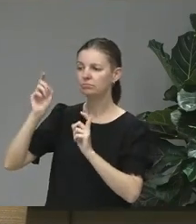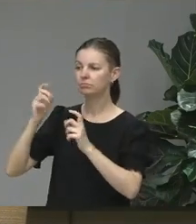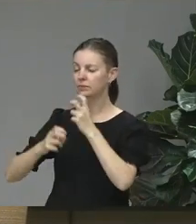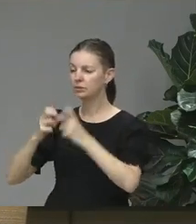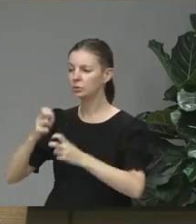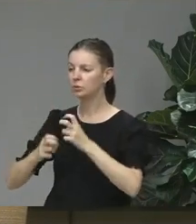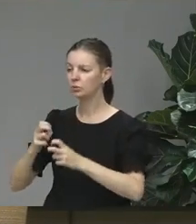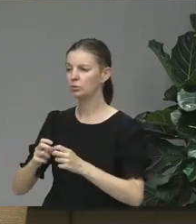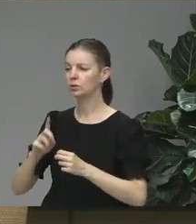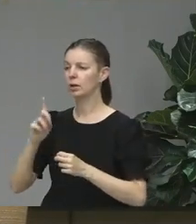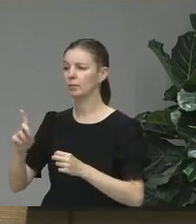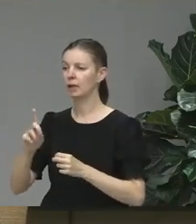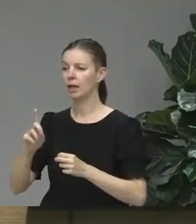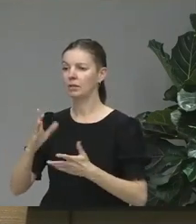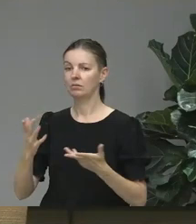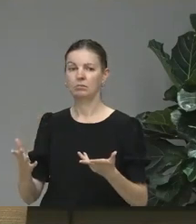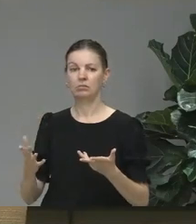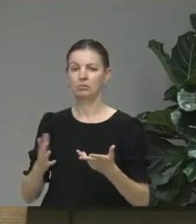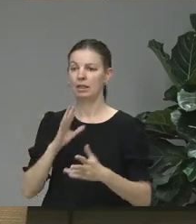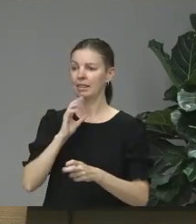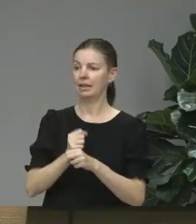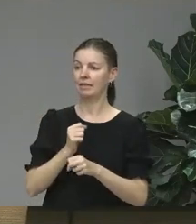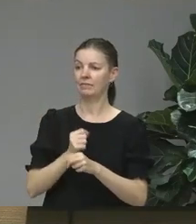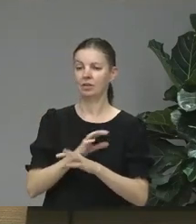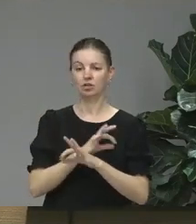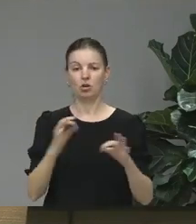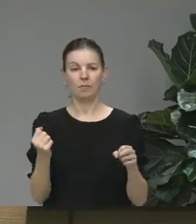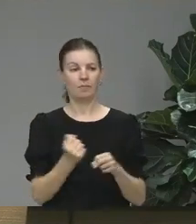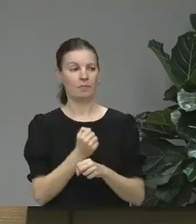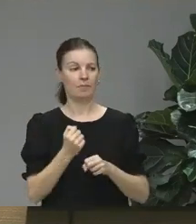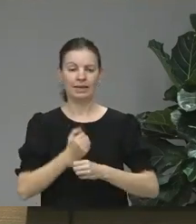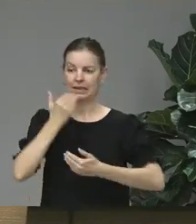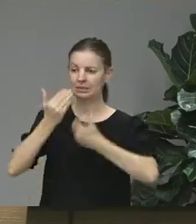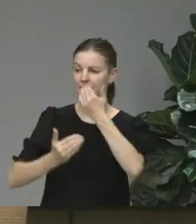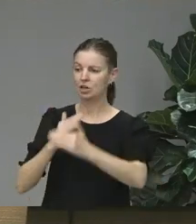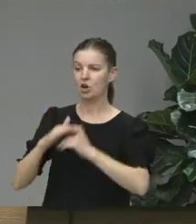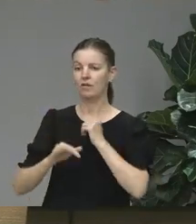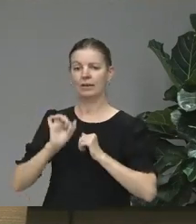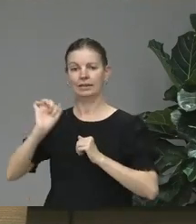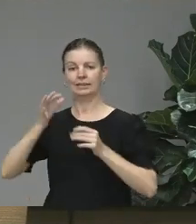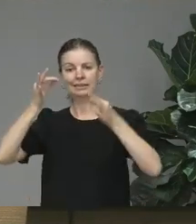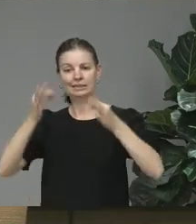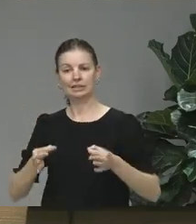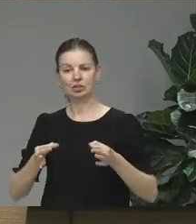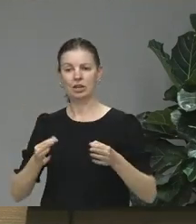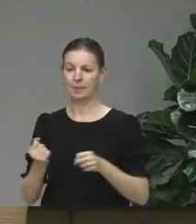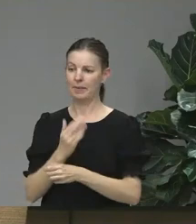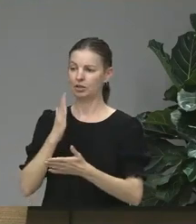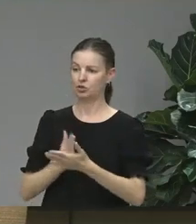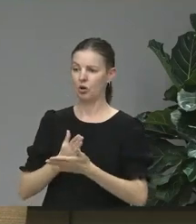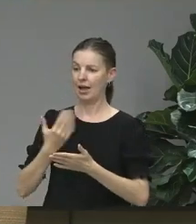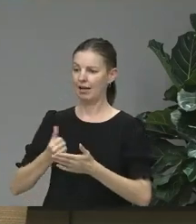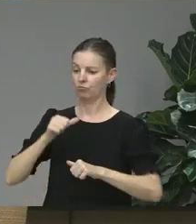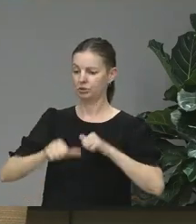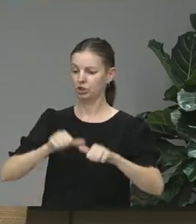government that hasn't explained the basis on which it's made its decision, and thinking about ensuring that procedural fairness is done to them,